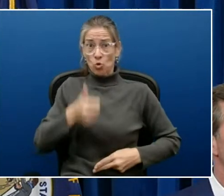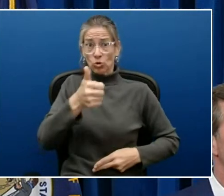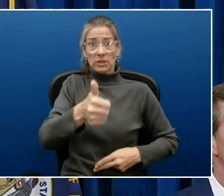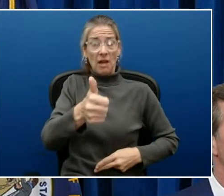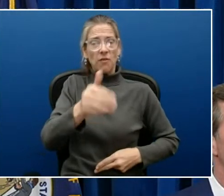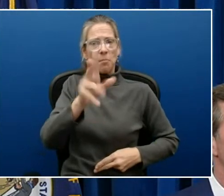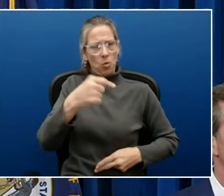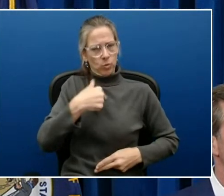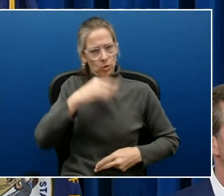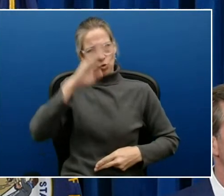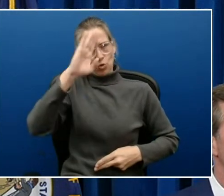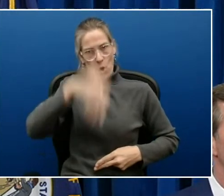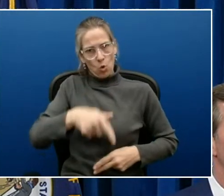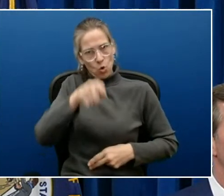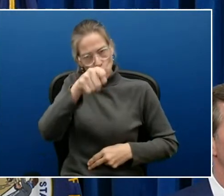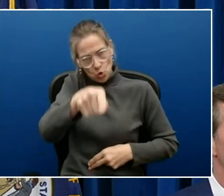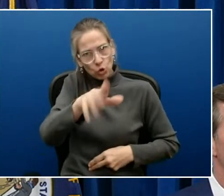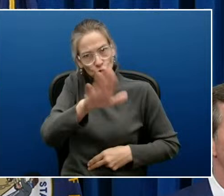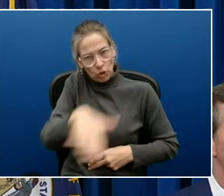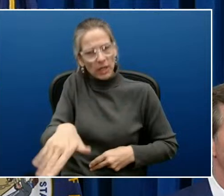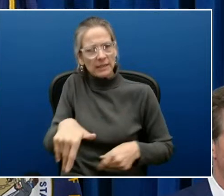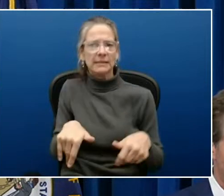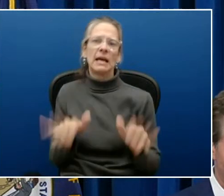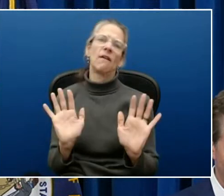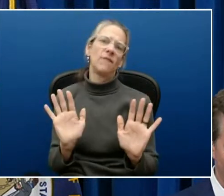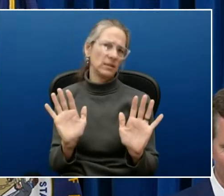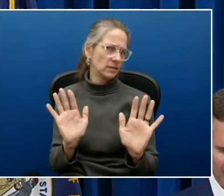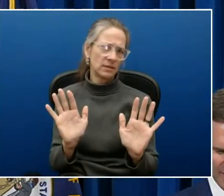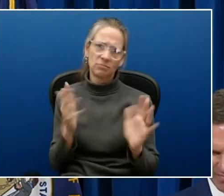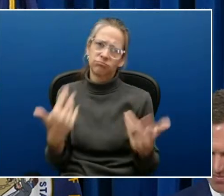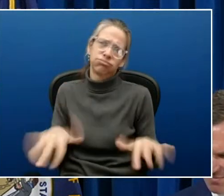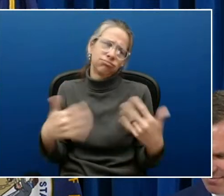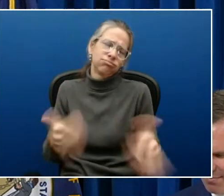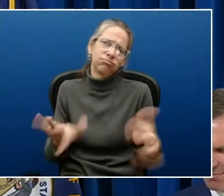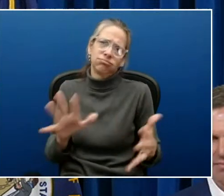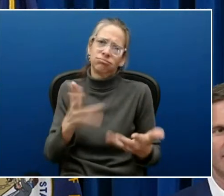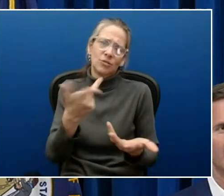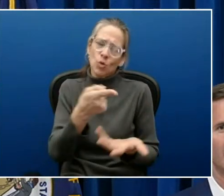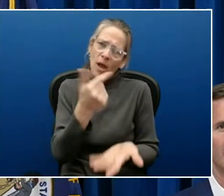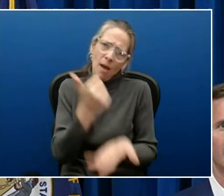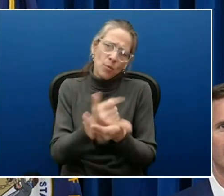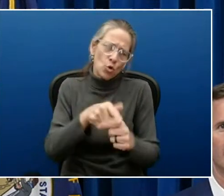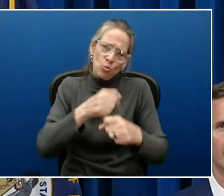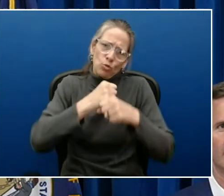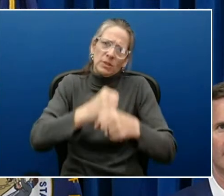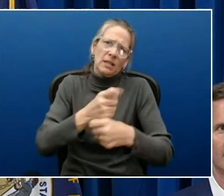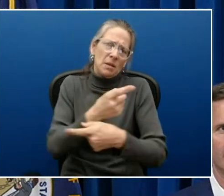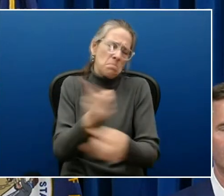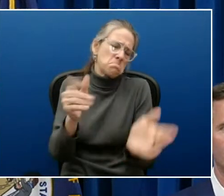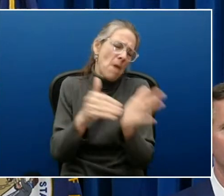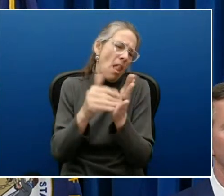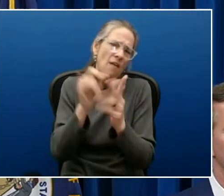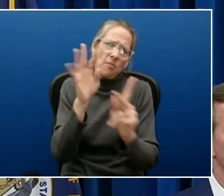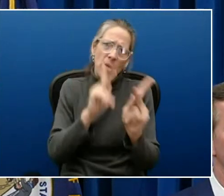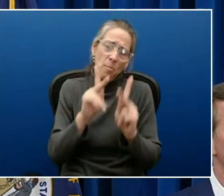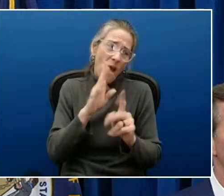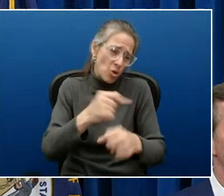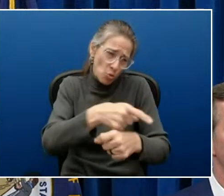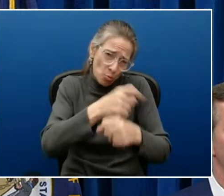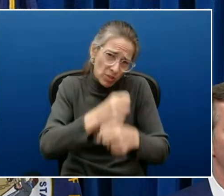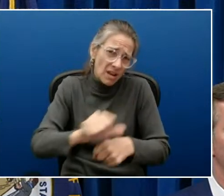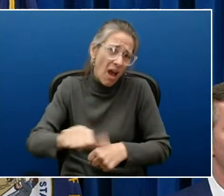make sacrifices well beyond your years that help protect millions of people, including other kids just like you across our